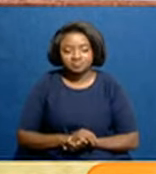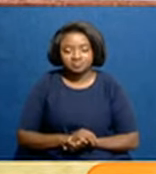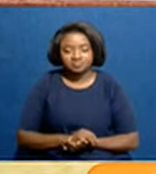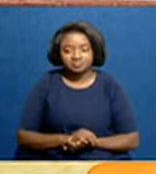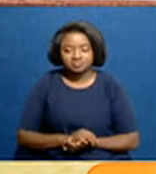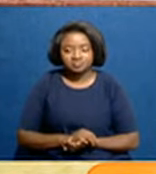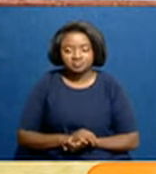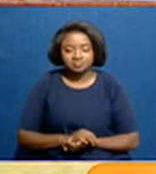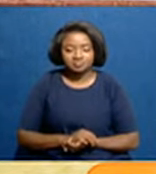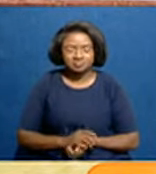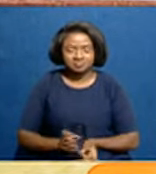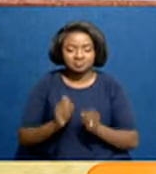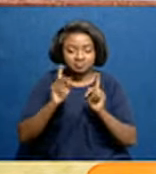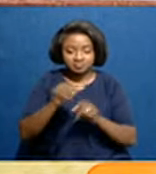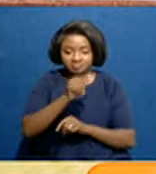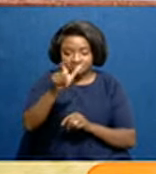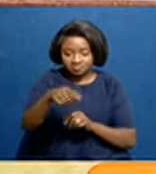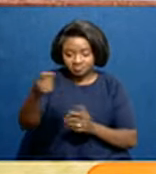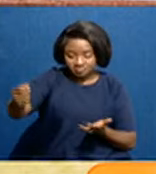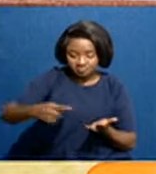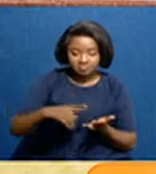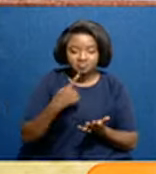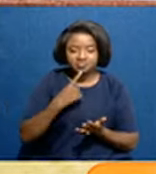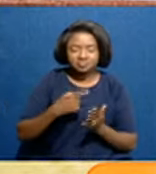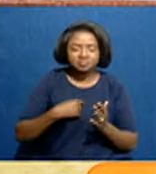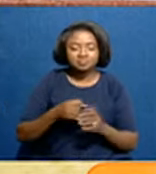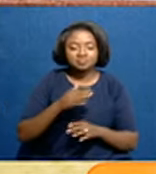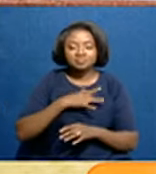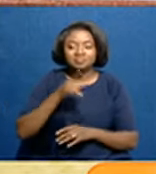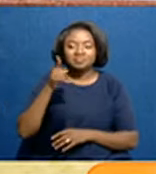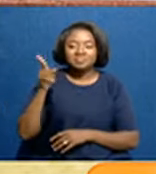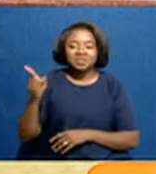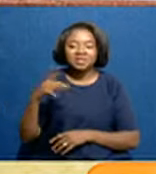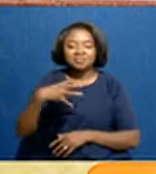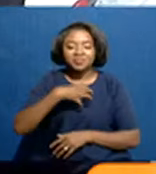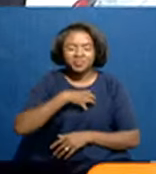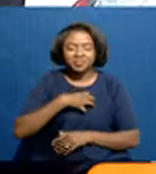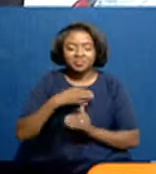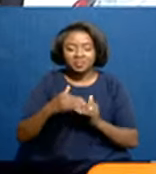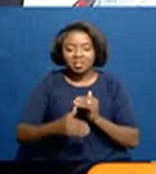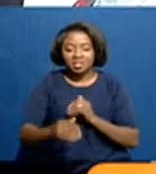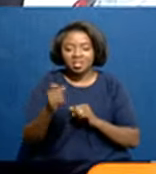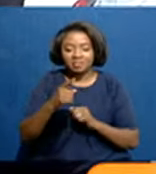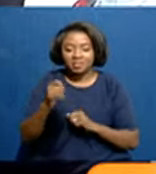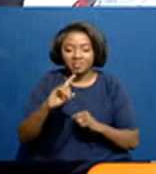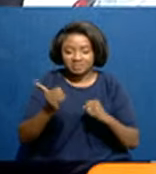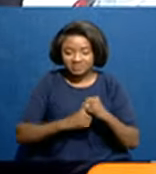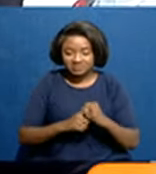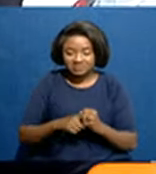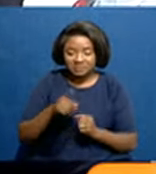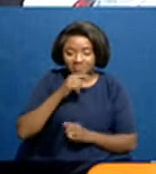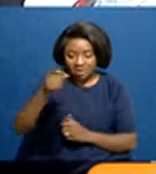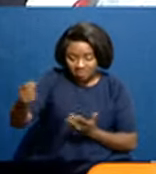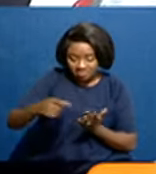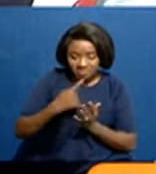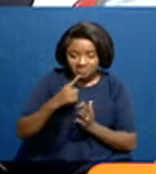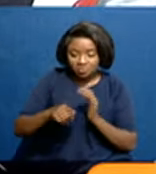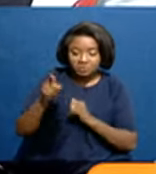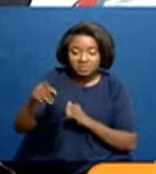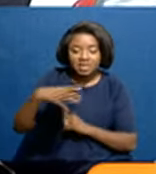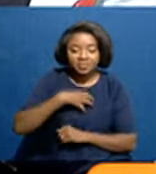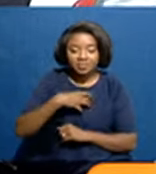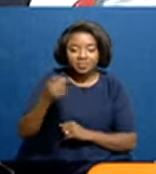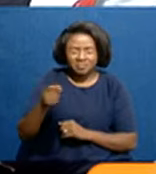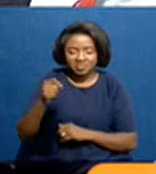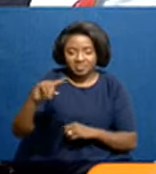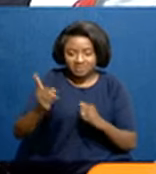before we go to the magic wall, someone just texted me and asked me, he's retiring in 6 months. Yes. Will he be paying the housing for the next 6 months? Yes, the housing levy